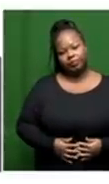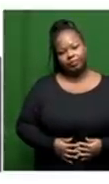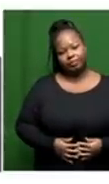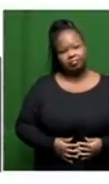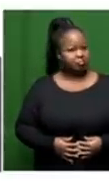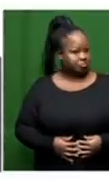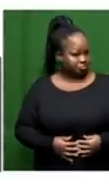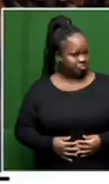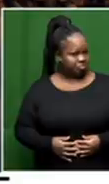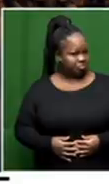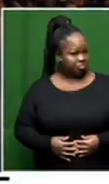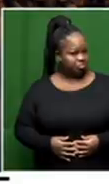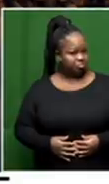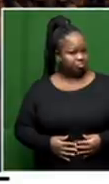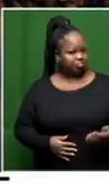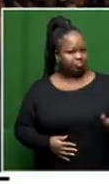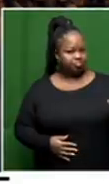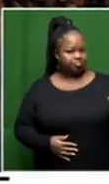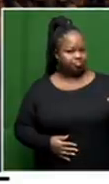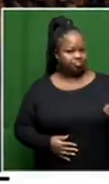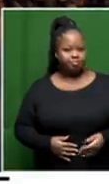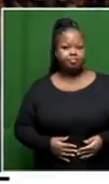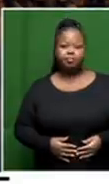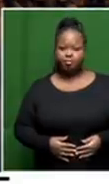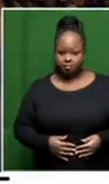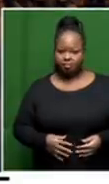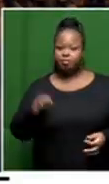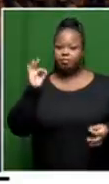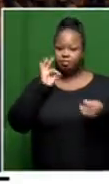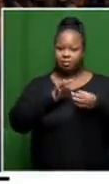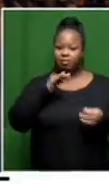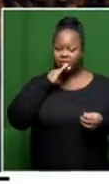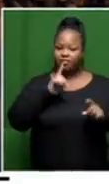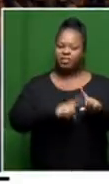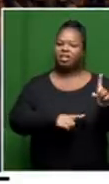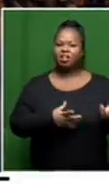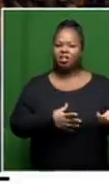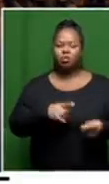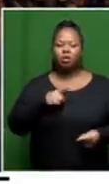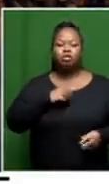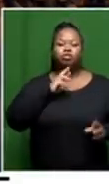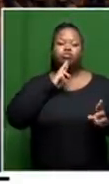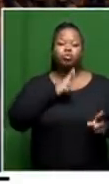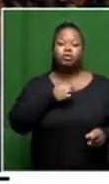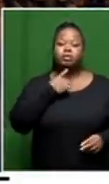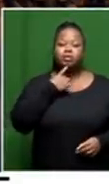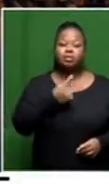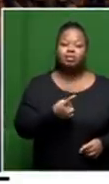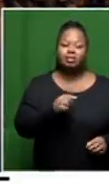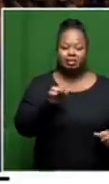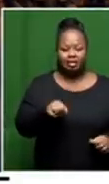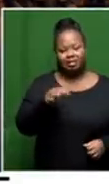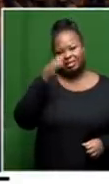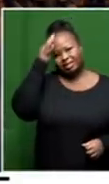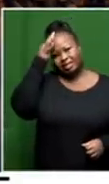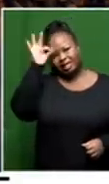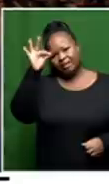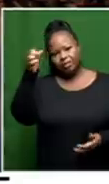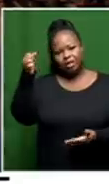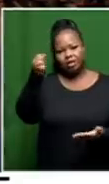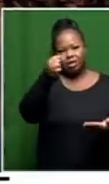Well, that in a nutshell is exactly it, failed infrastructure. I mean, the report saying even though the state may have